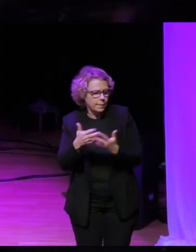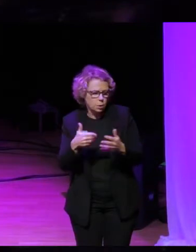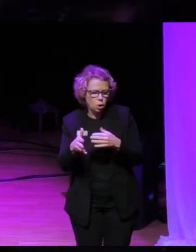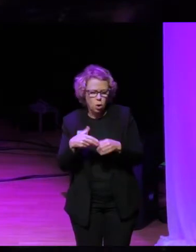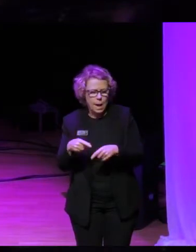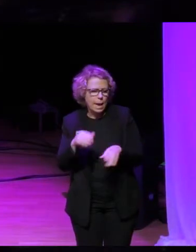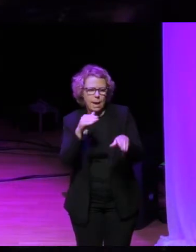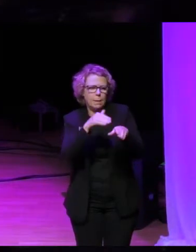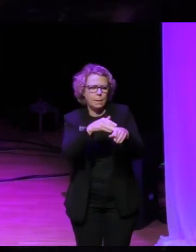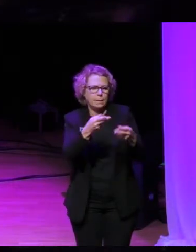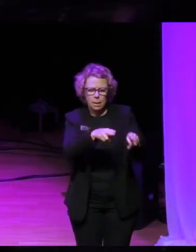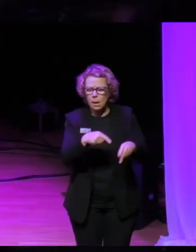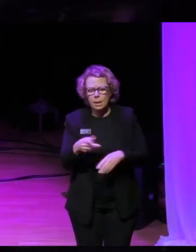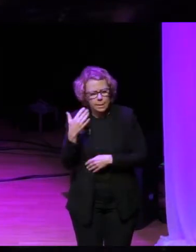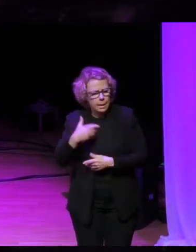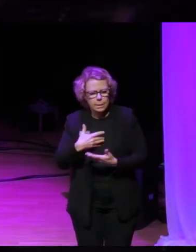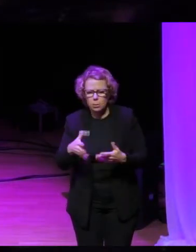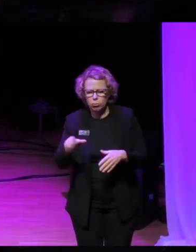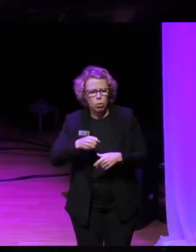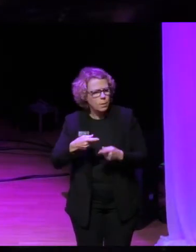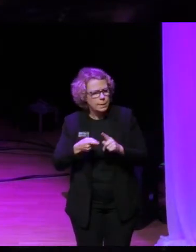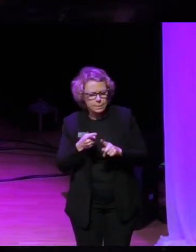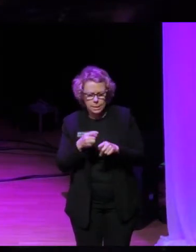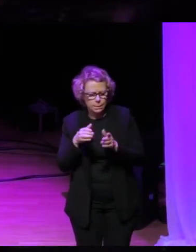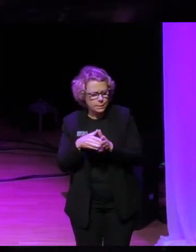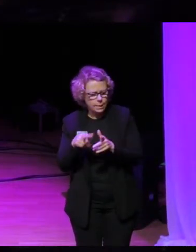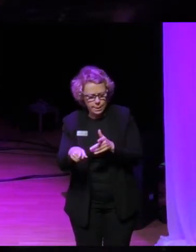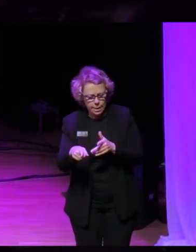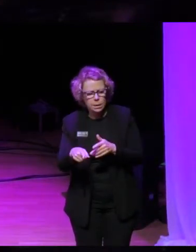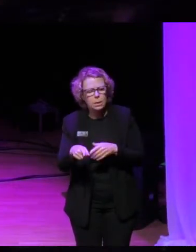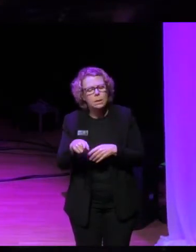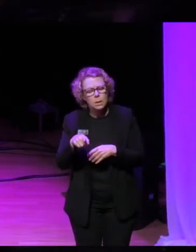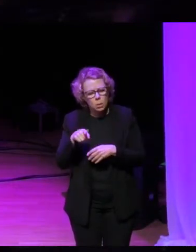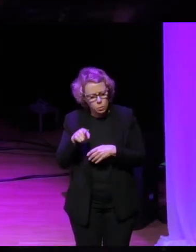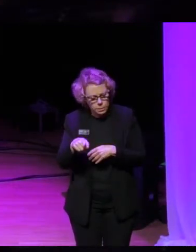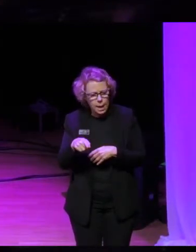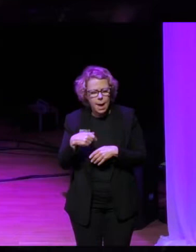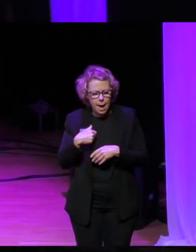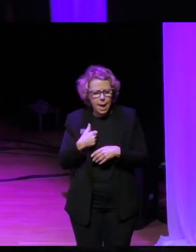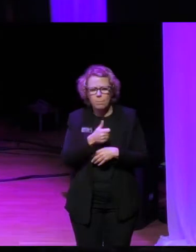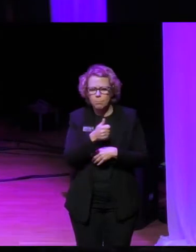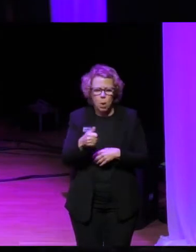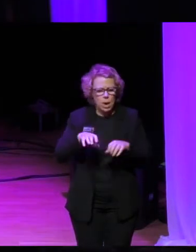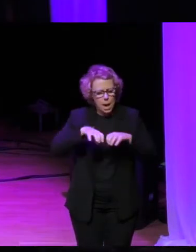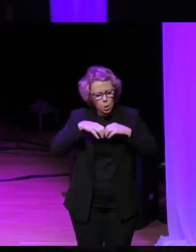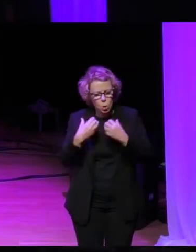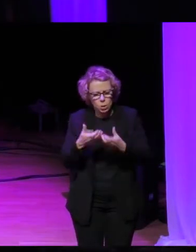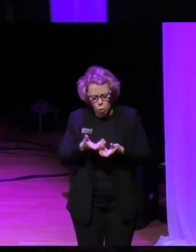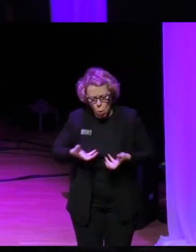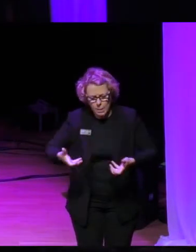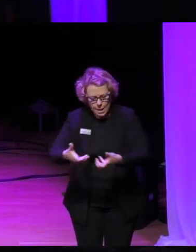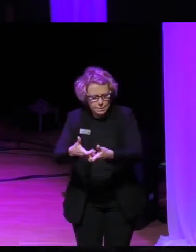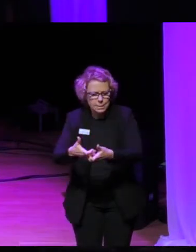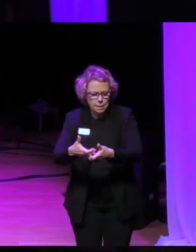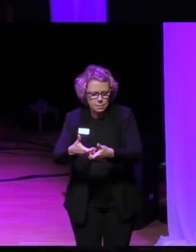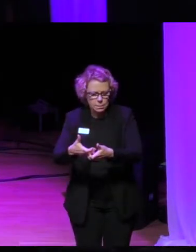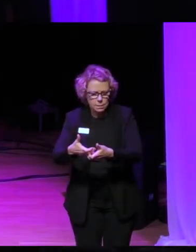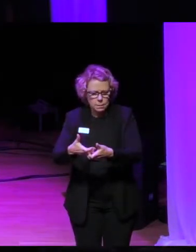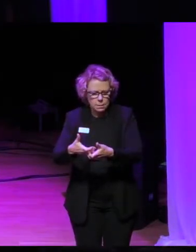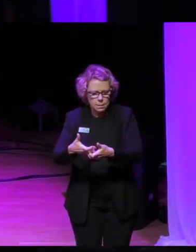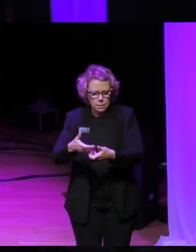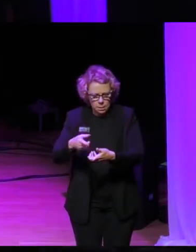on the initiative, and that really is something that's in the hands of Congress. They control, you